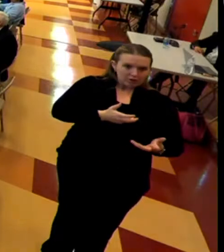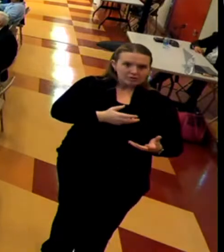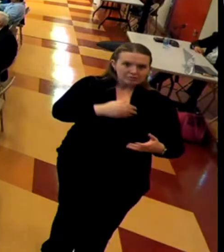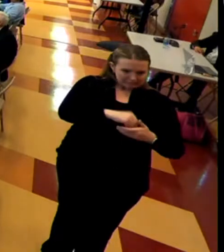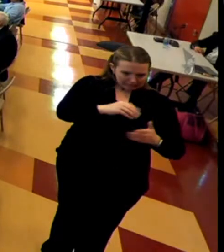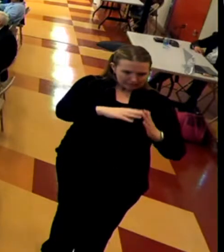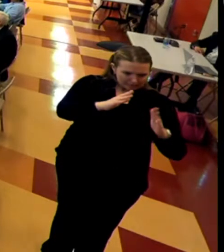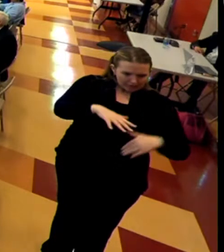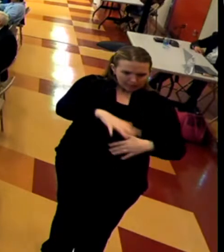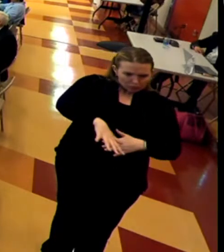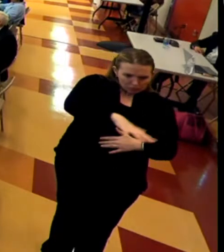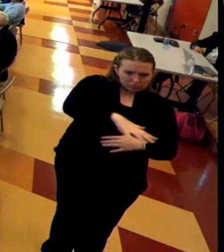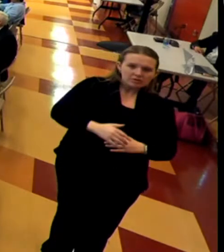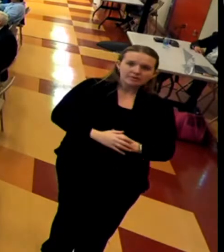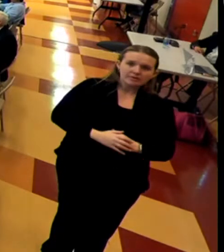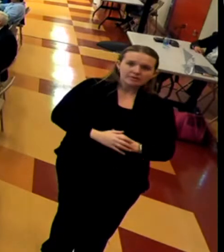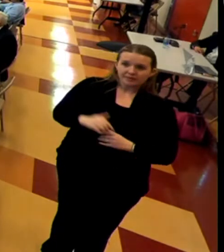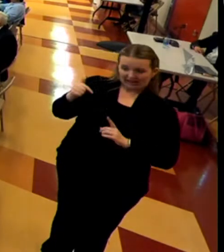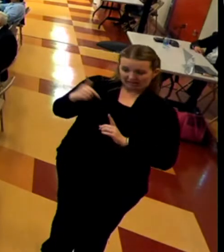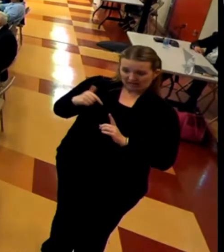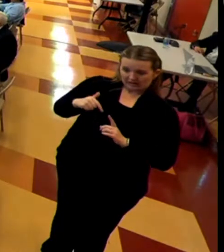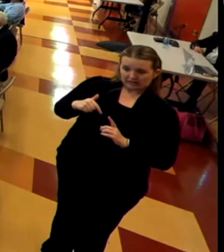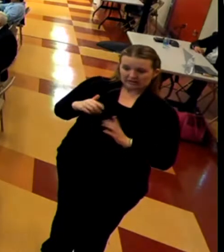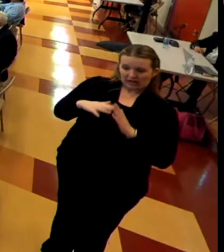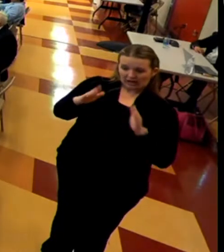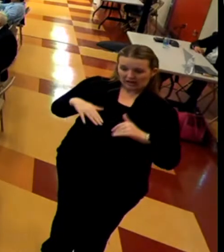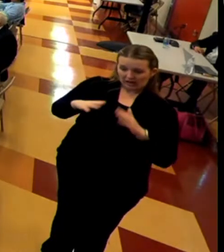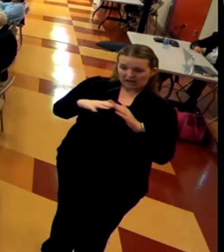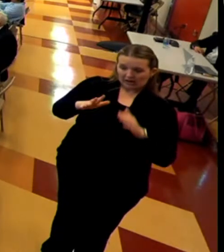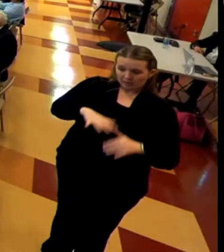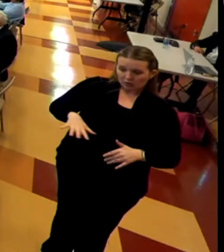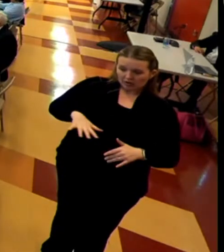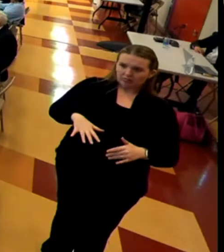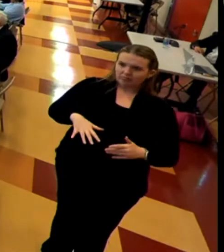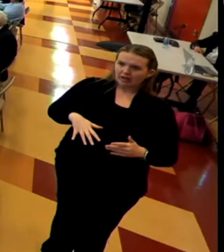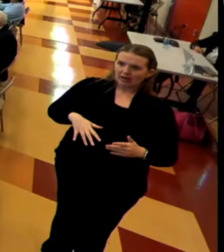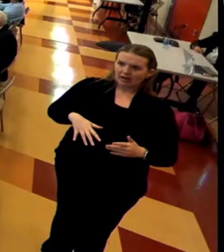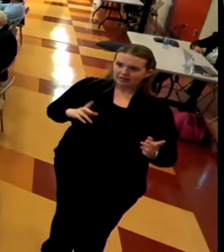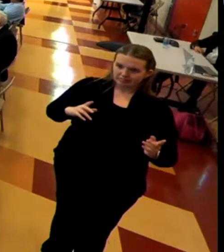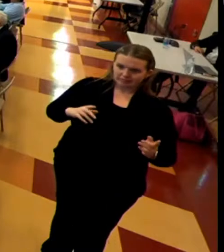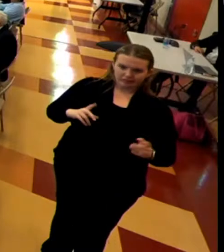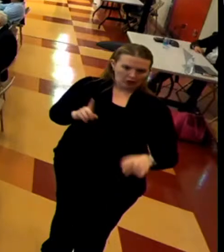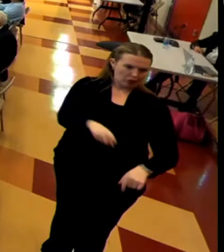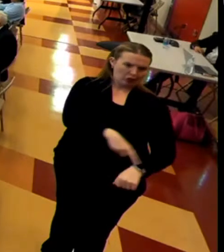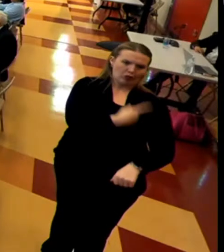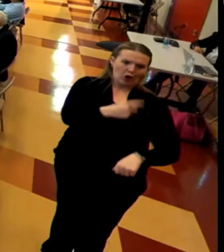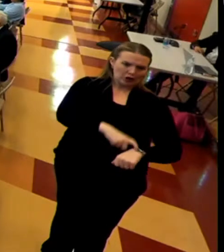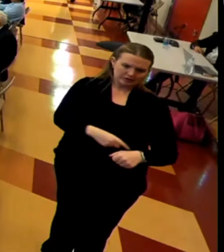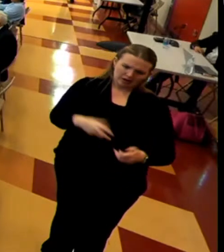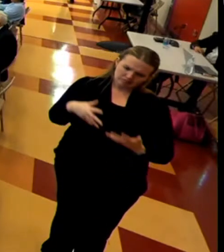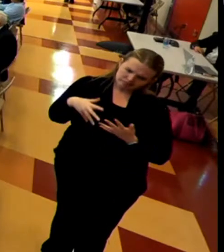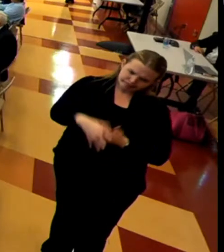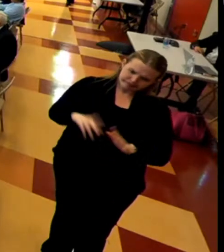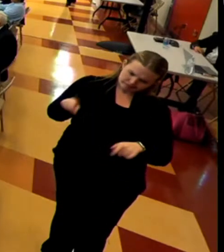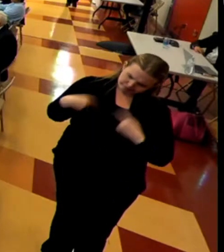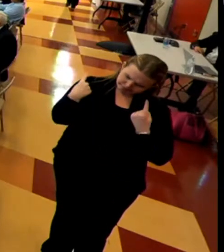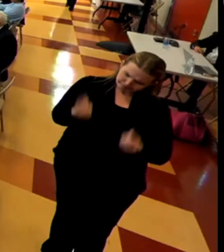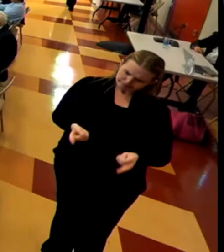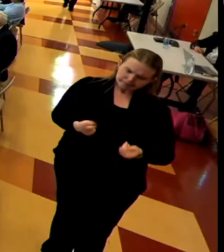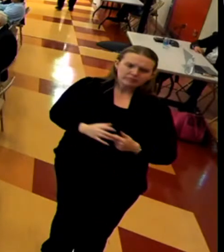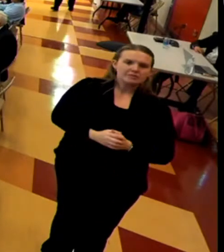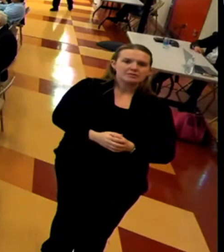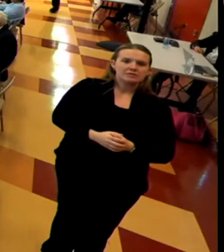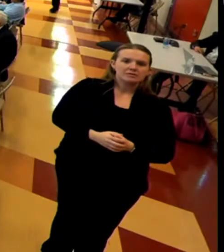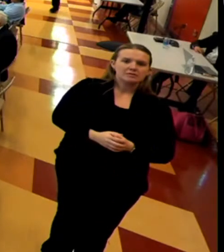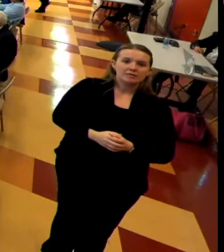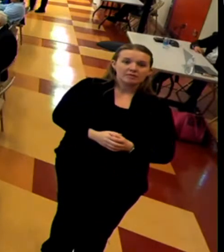neighborhoods. This neighborhood has been here for a long time. As a matter of fact, the